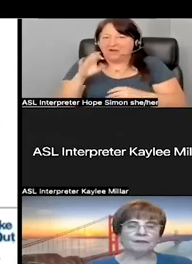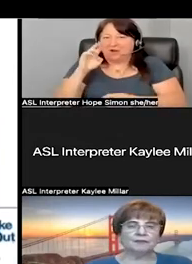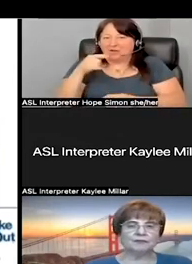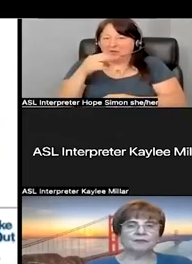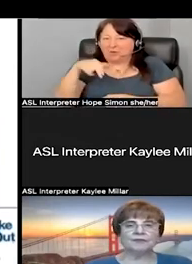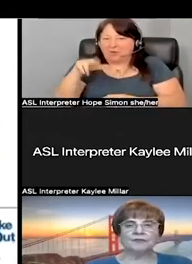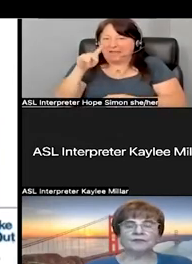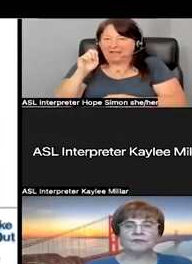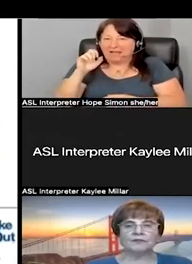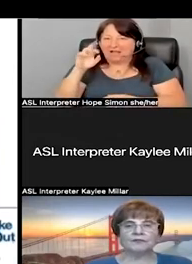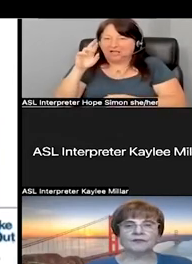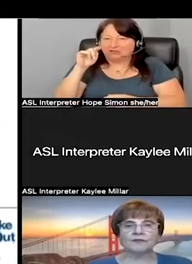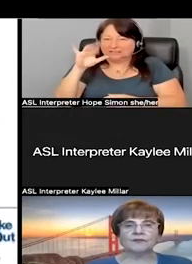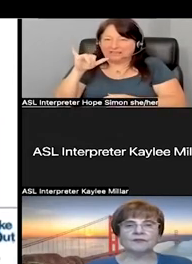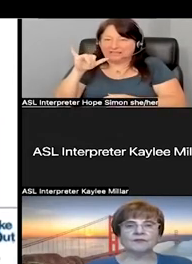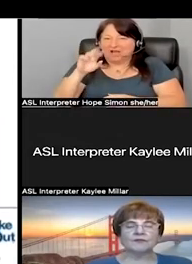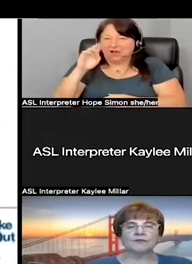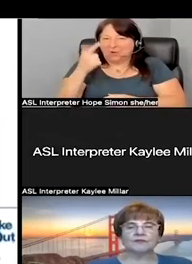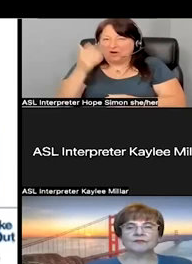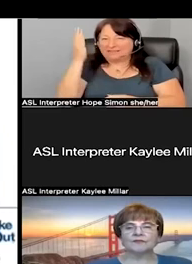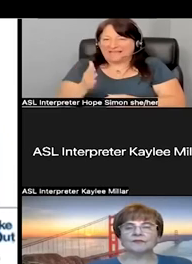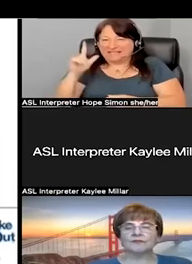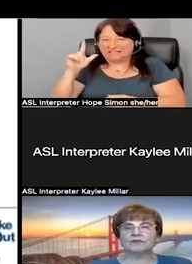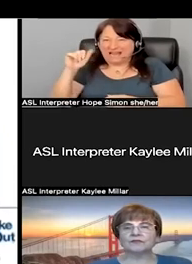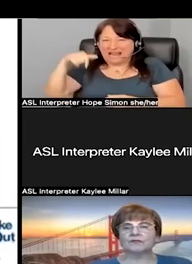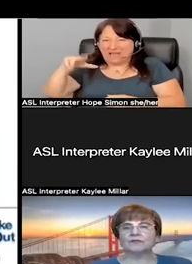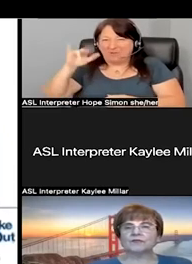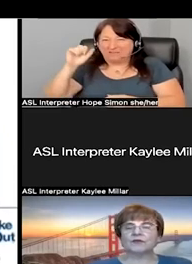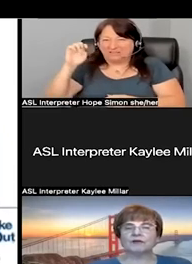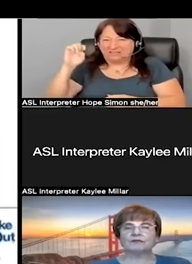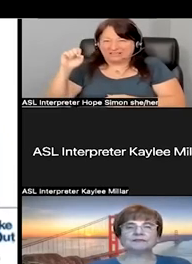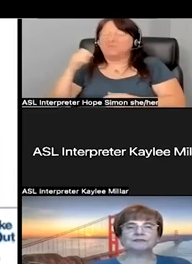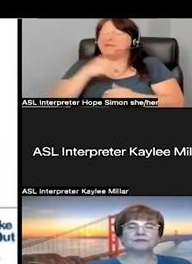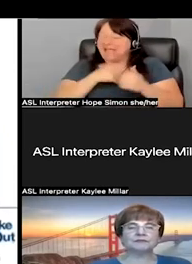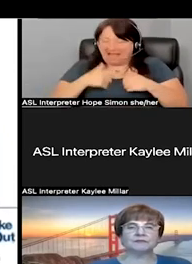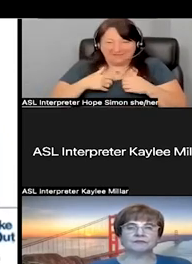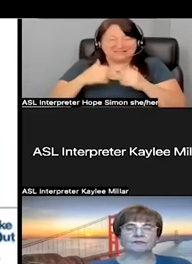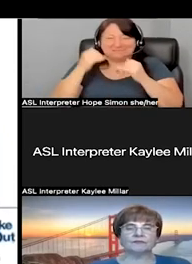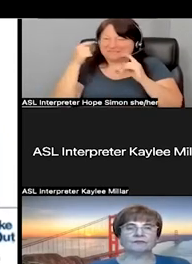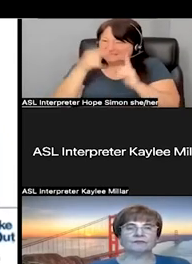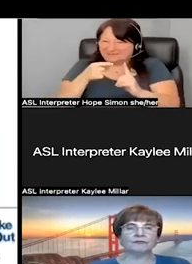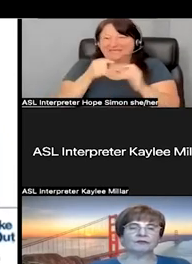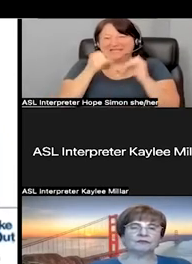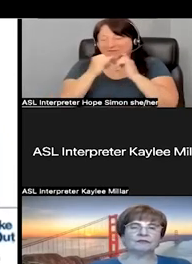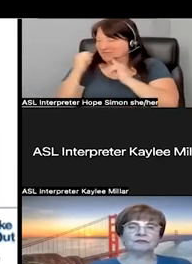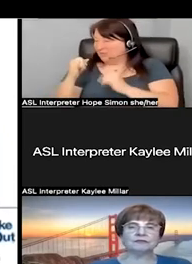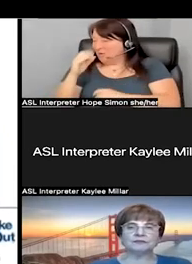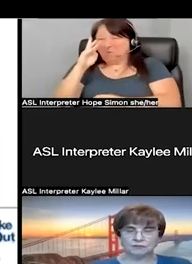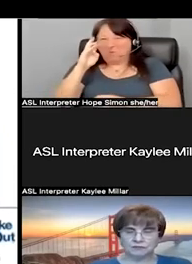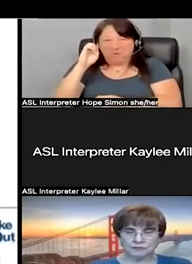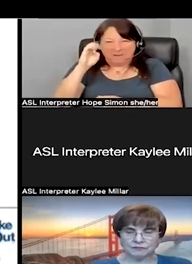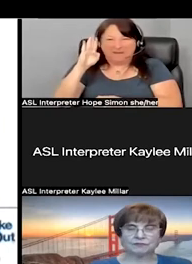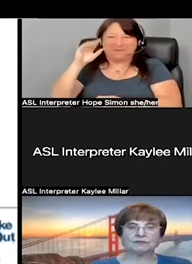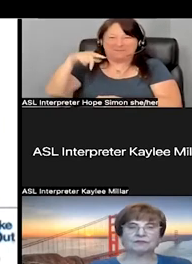earthquakecountry.org/languages. And now special individual web pages for each of those languages that you can direct people to.